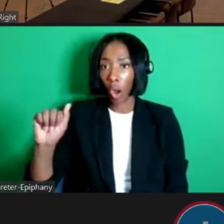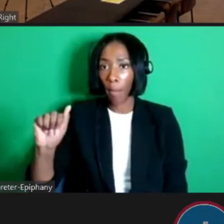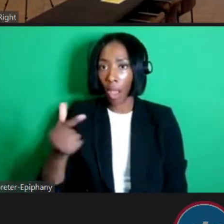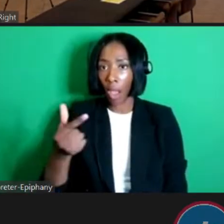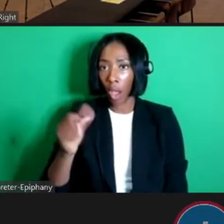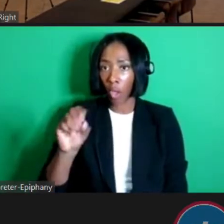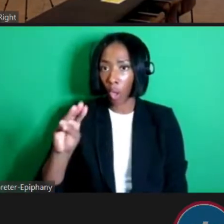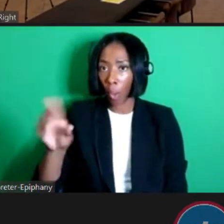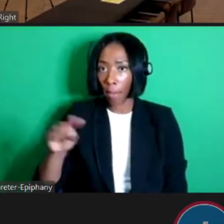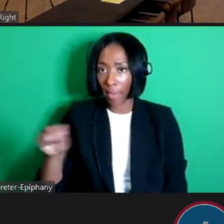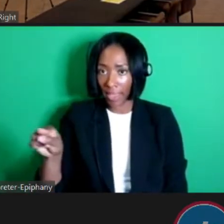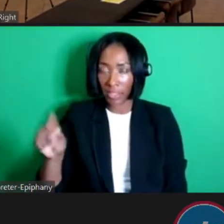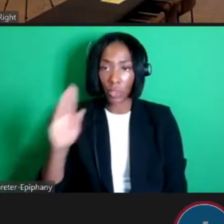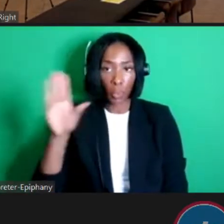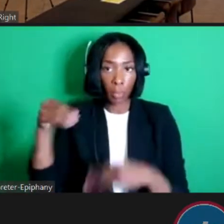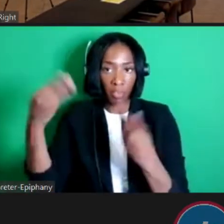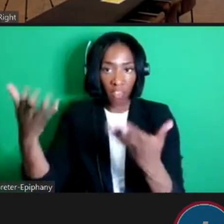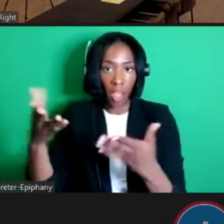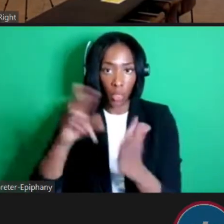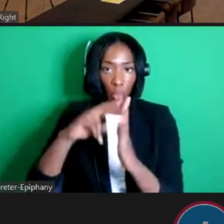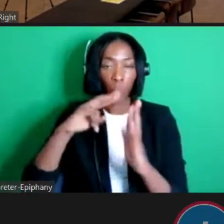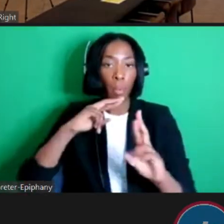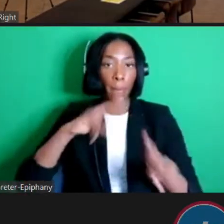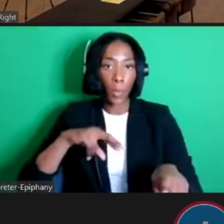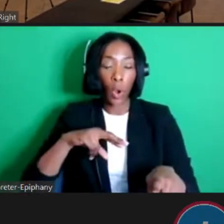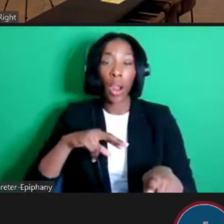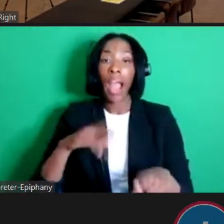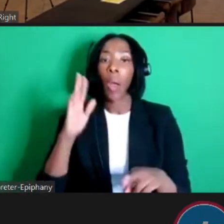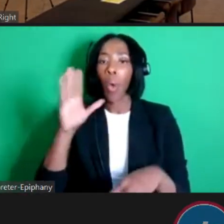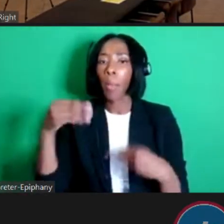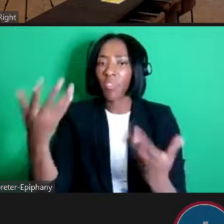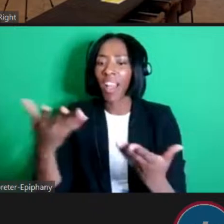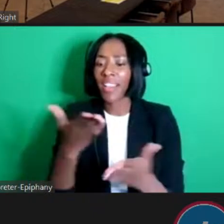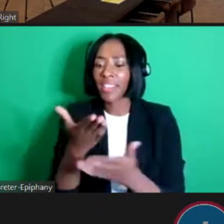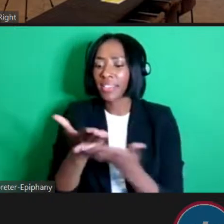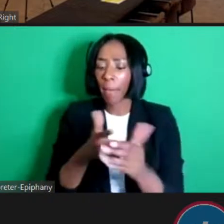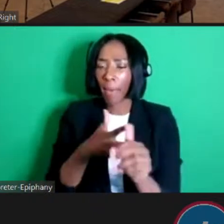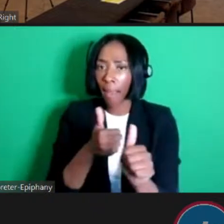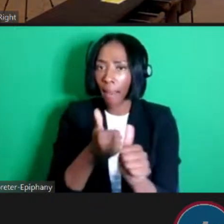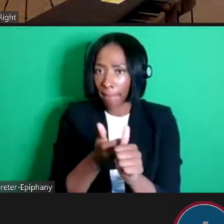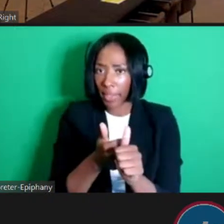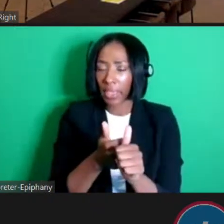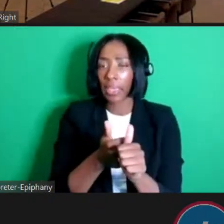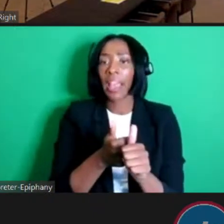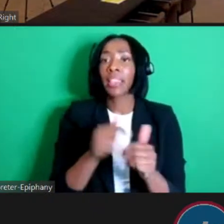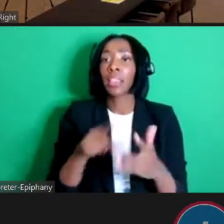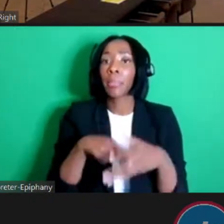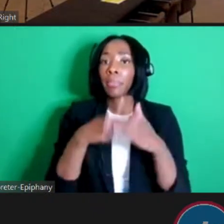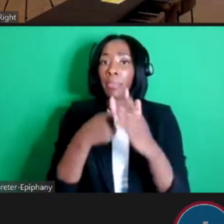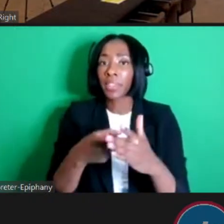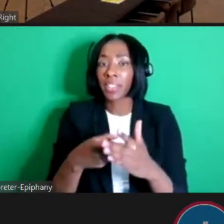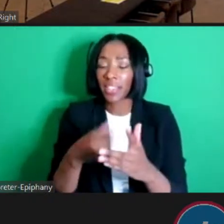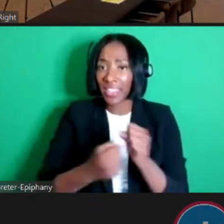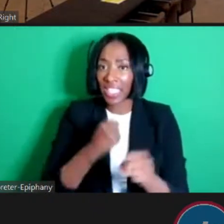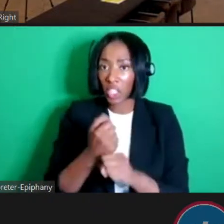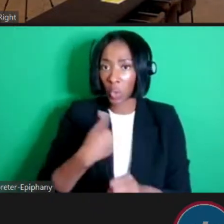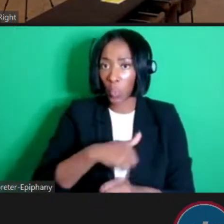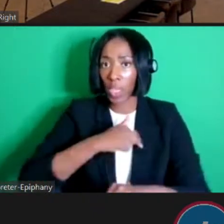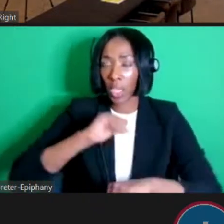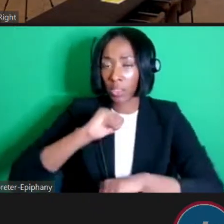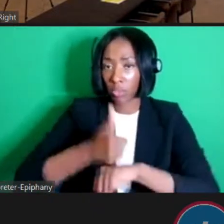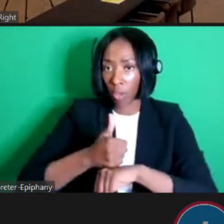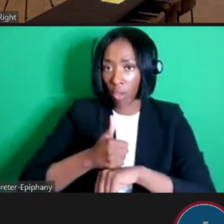So I would like to provide some program updates since the last meeting in January. At the beginning of the year, we installed new shade,